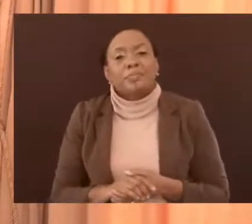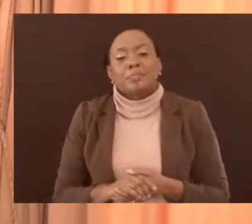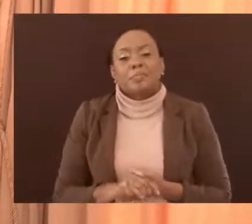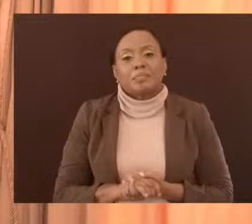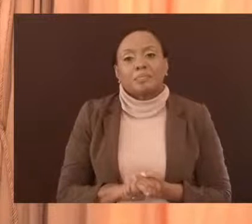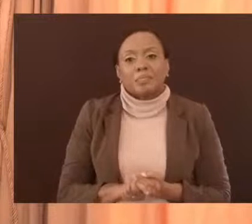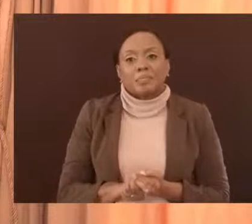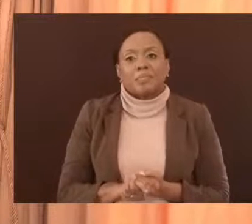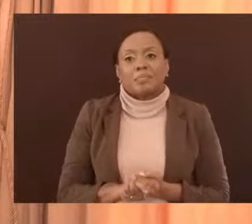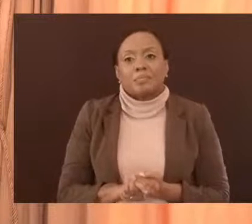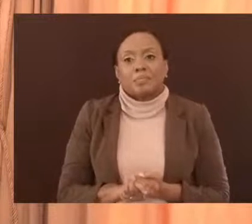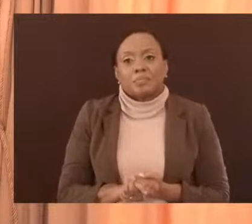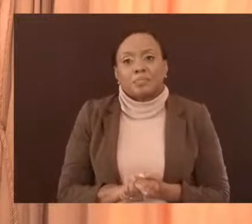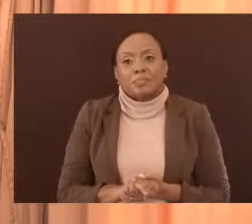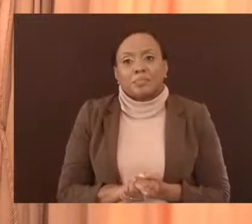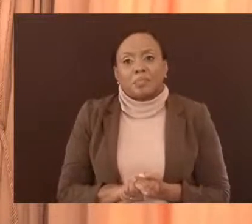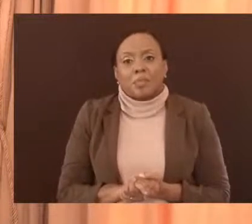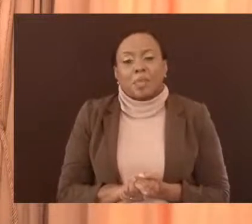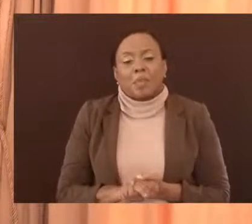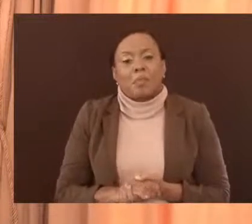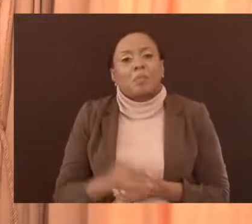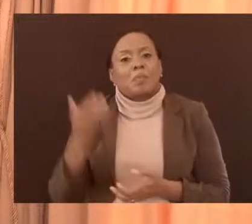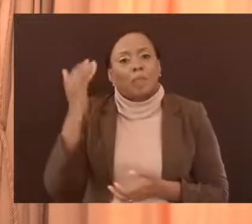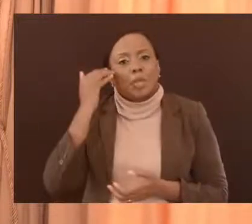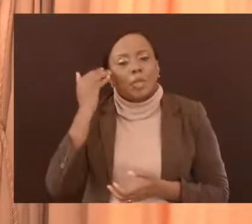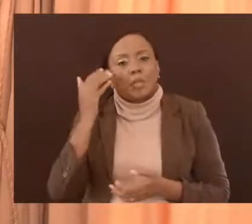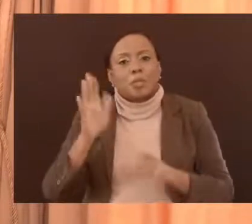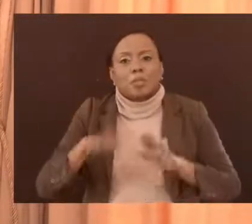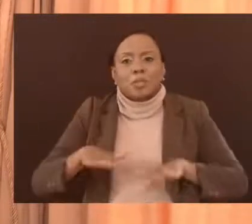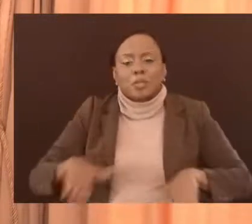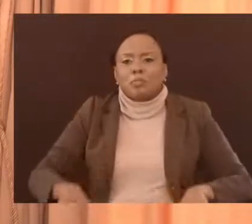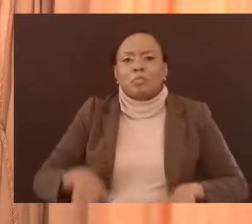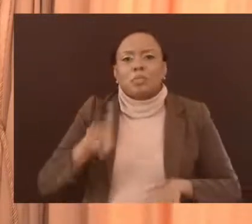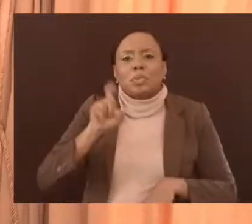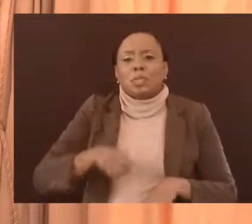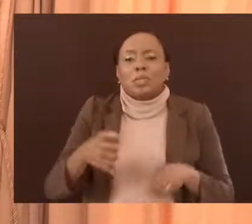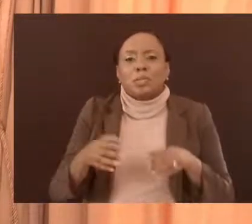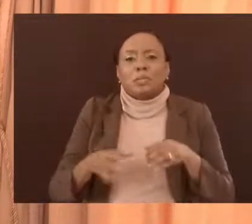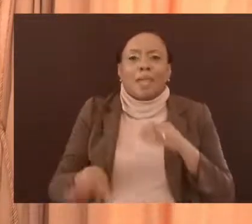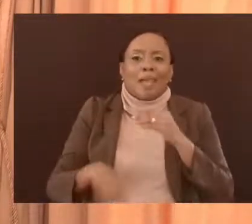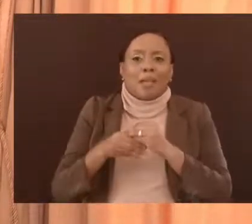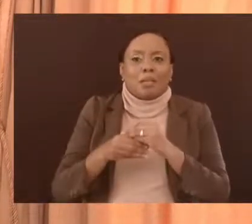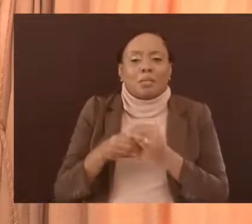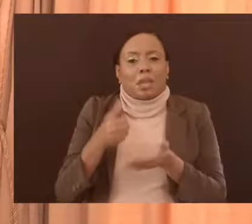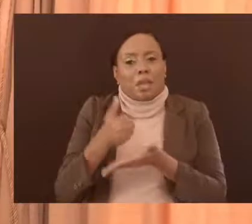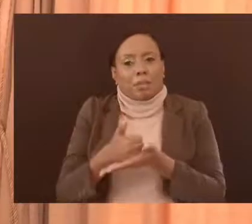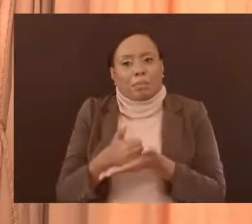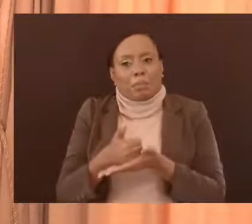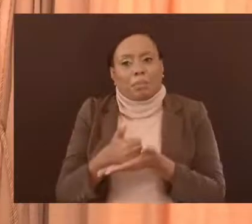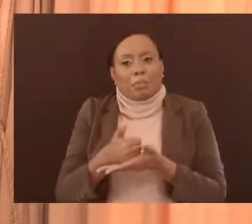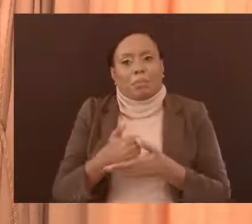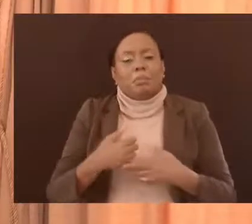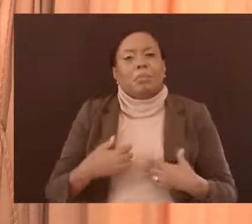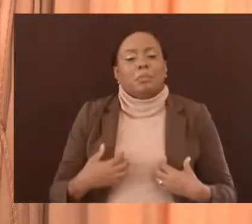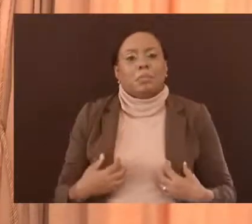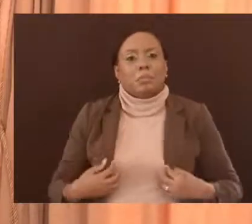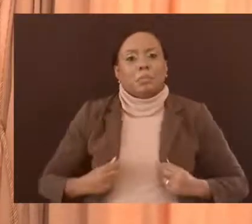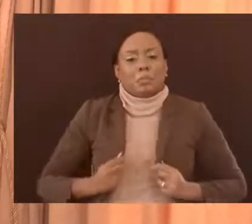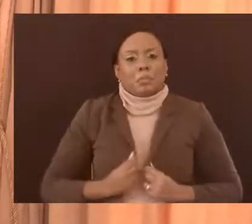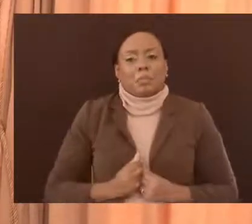that remediation is extremely important. There are some students who we know